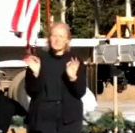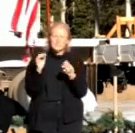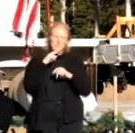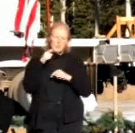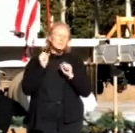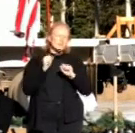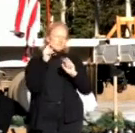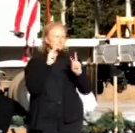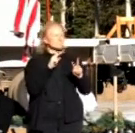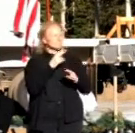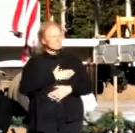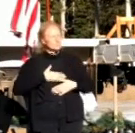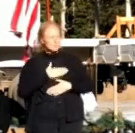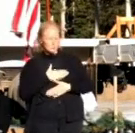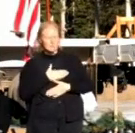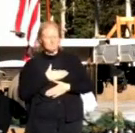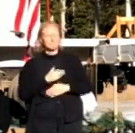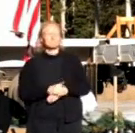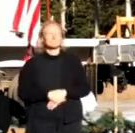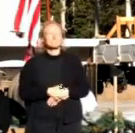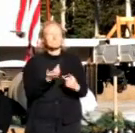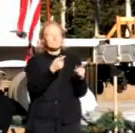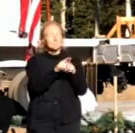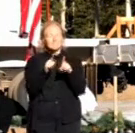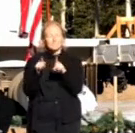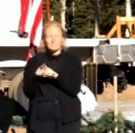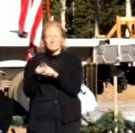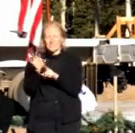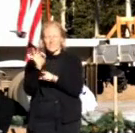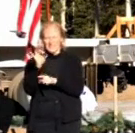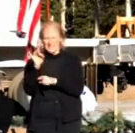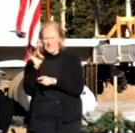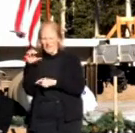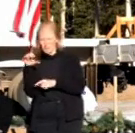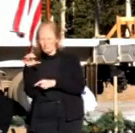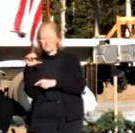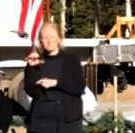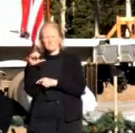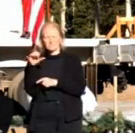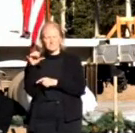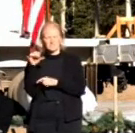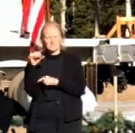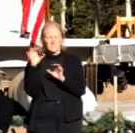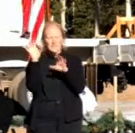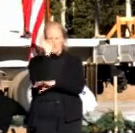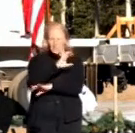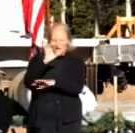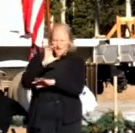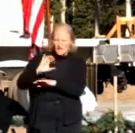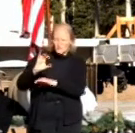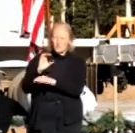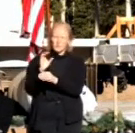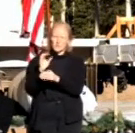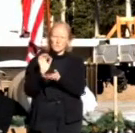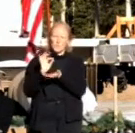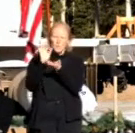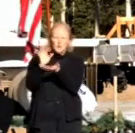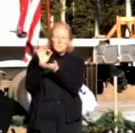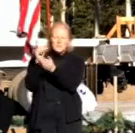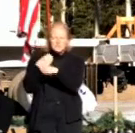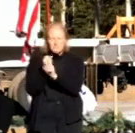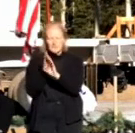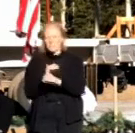enjoy. In addition to this, over 9,800 Colorado-themed, handcrafted ornaments made by